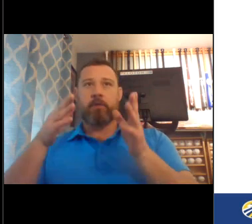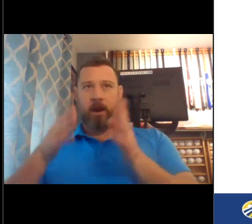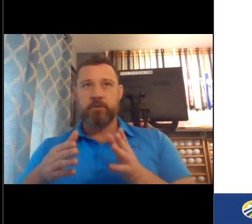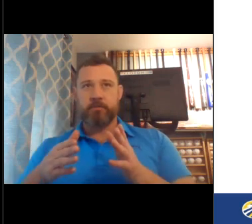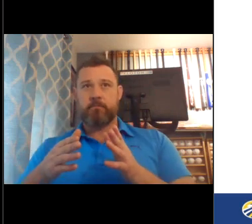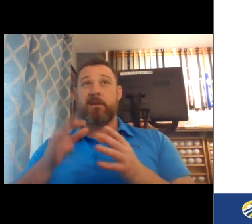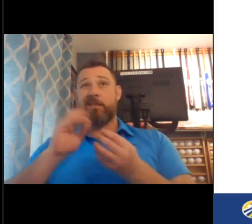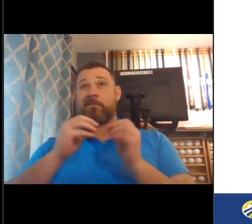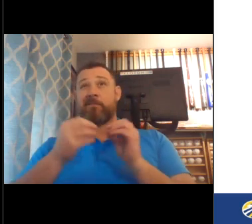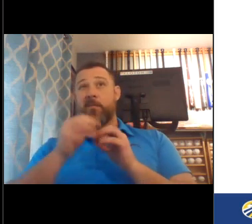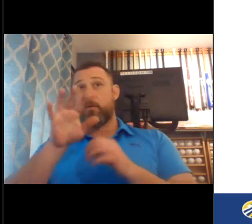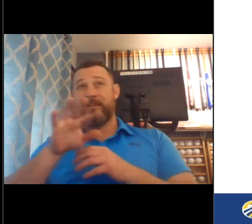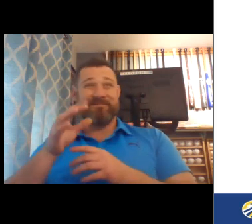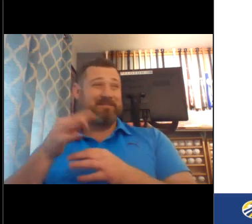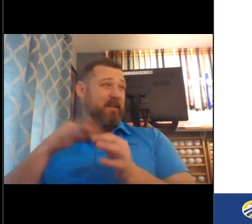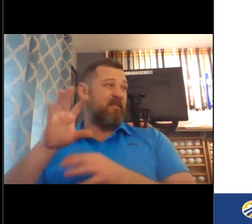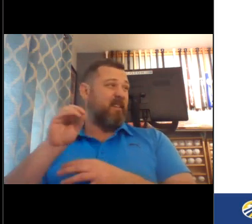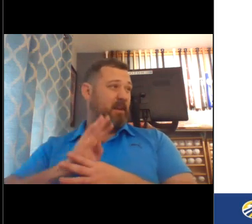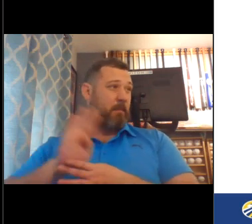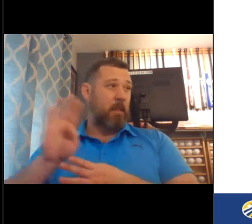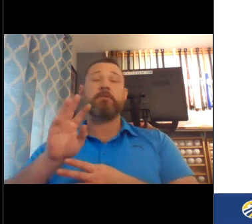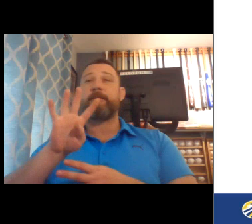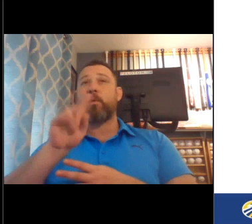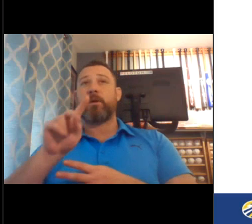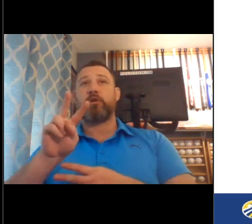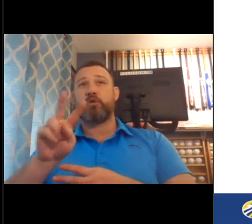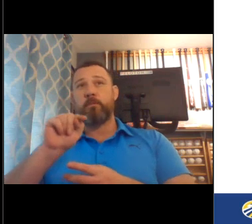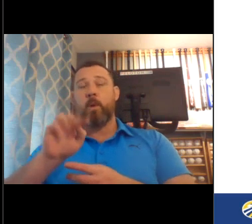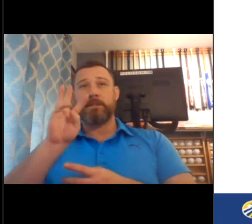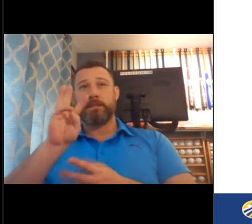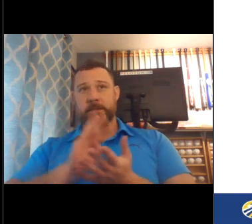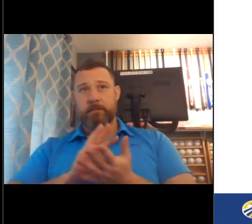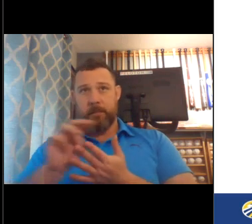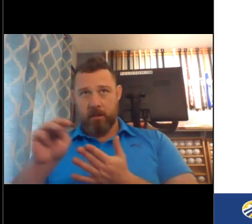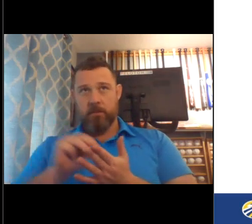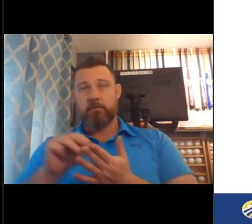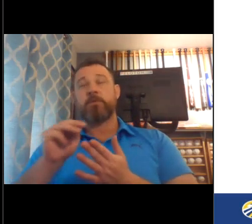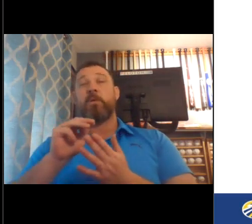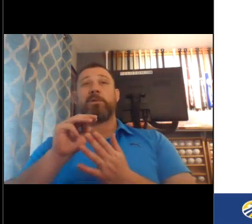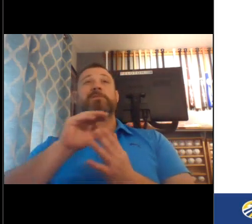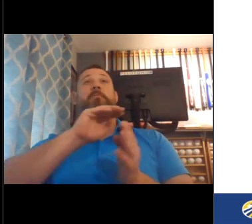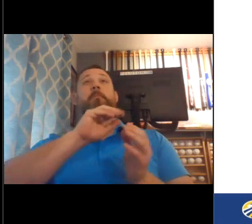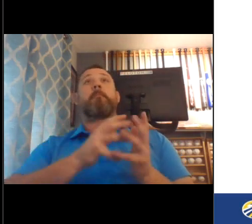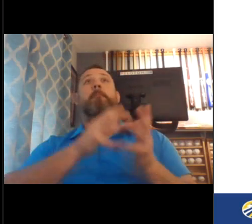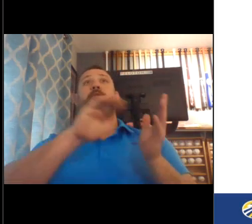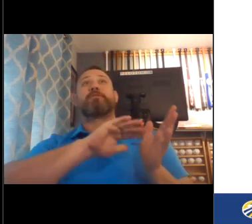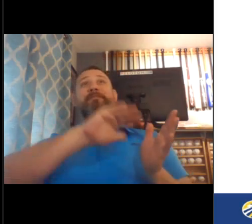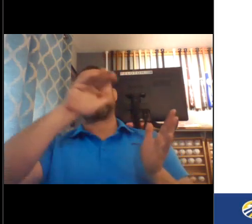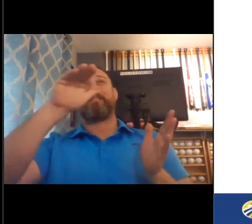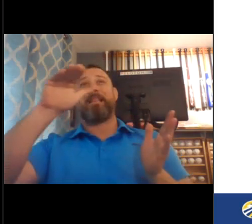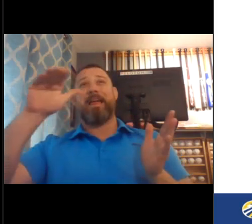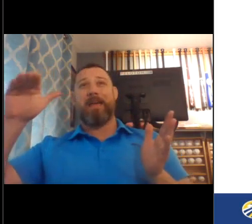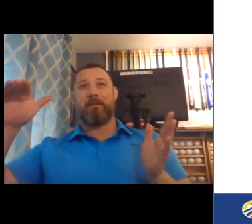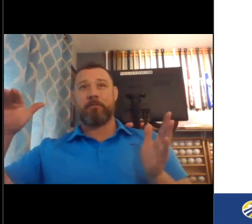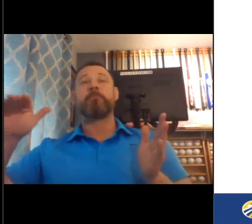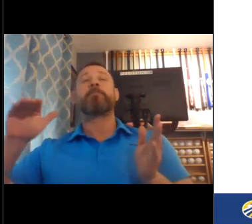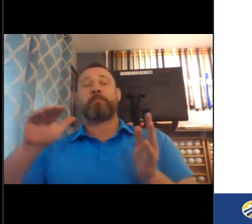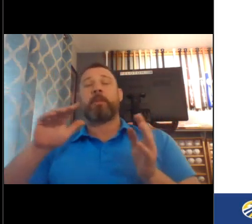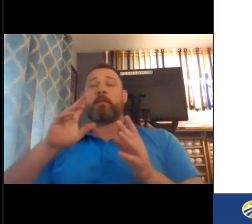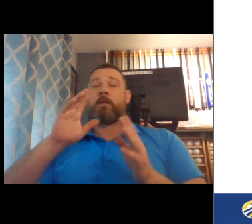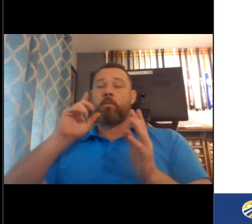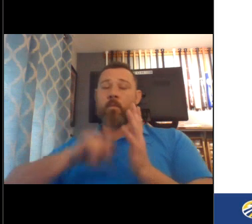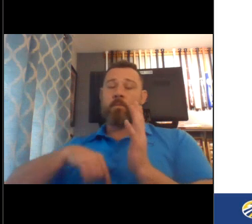about, instead of 50 million, it's about 42.6. So it's a much flatter curve than it used to be in terms of what we expect